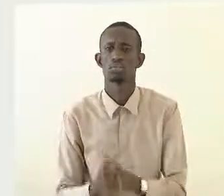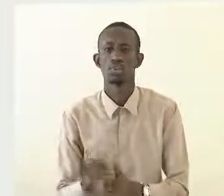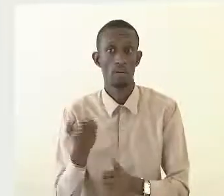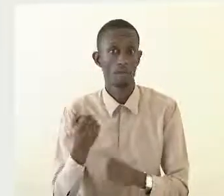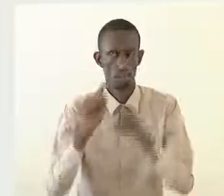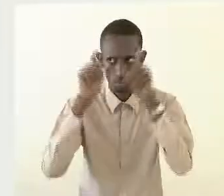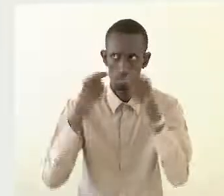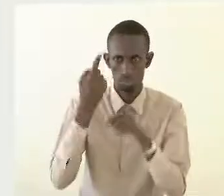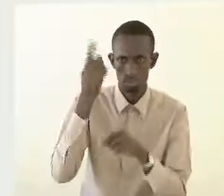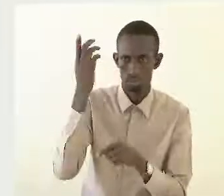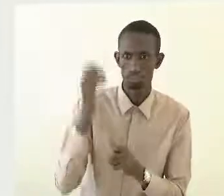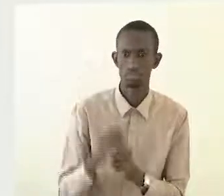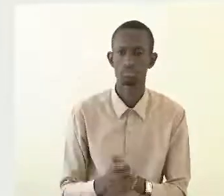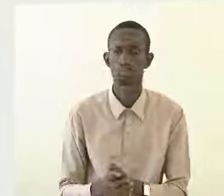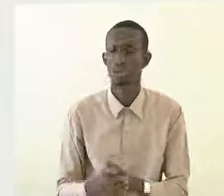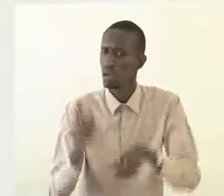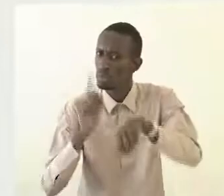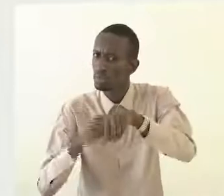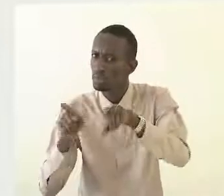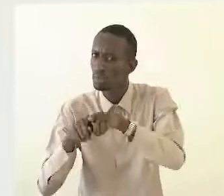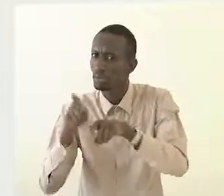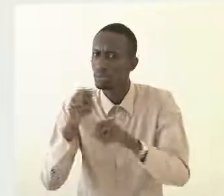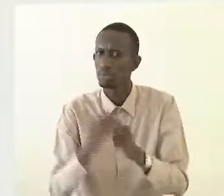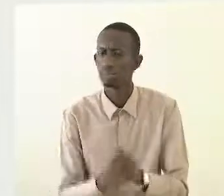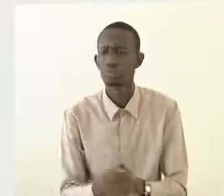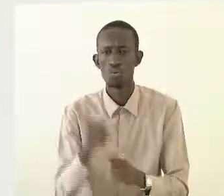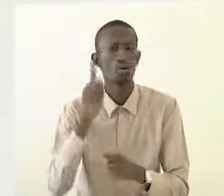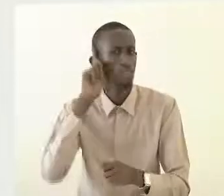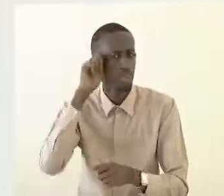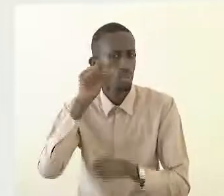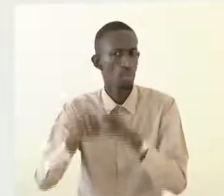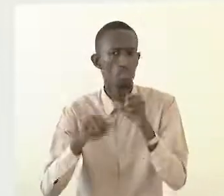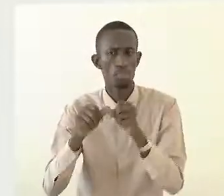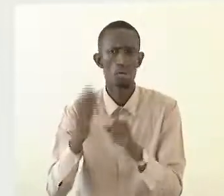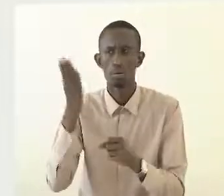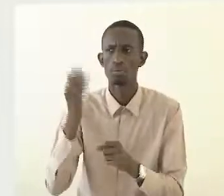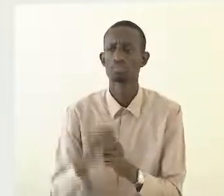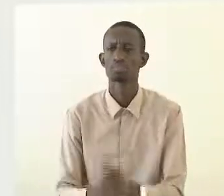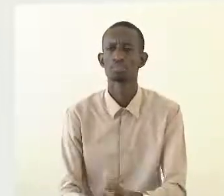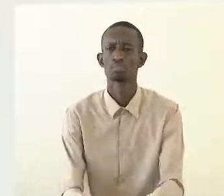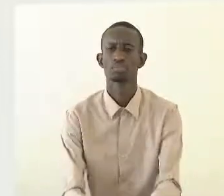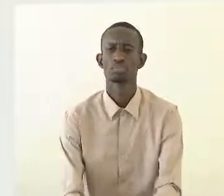chalkboard, but at the same time, you are thinking about that method.